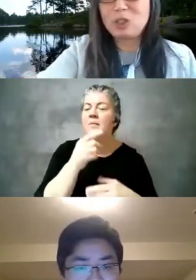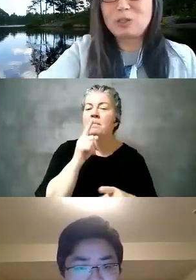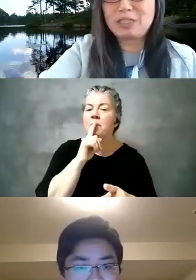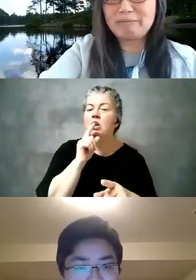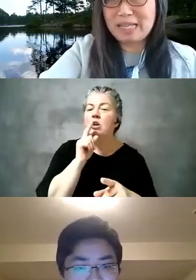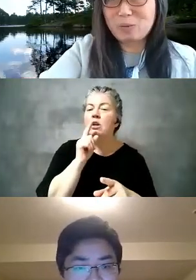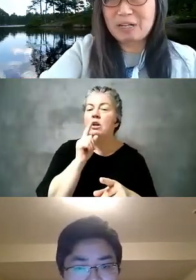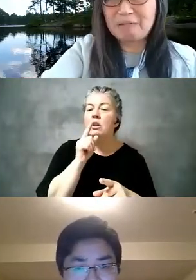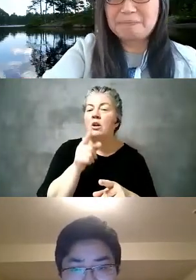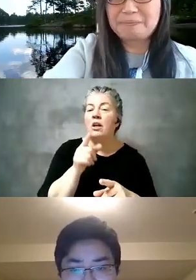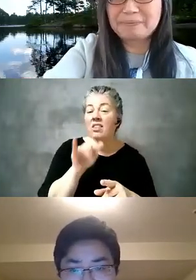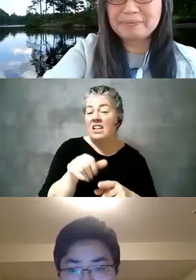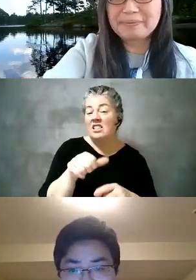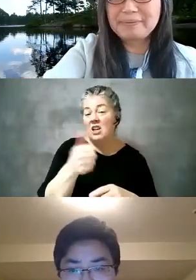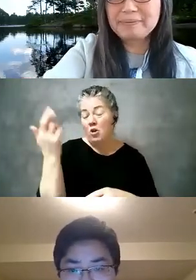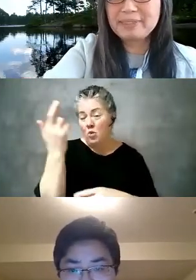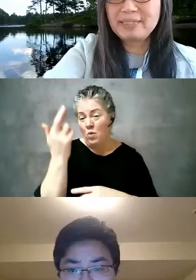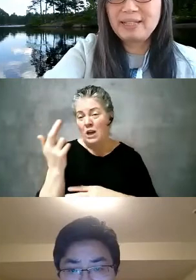relatively intuitive as well.